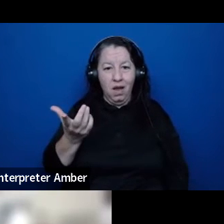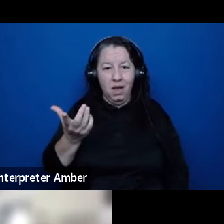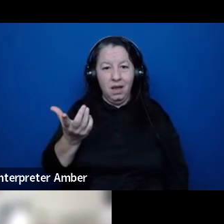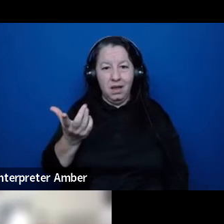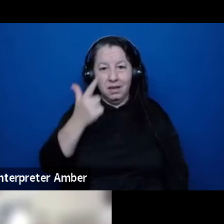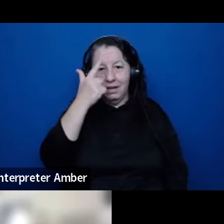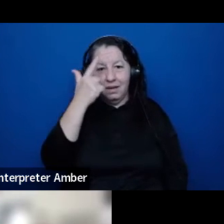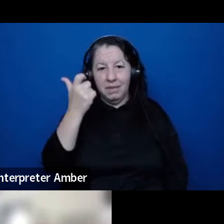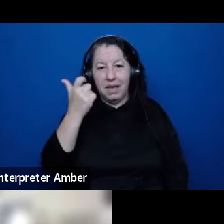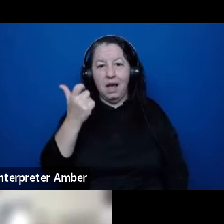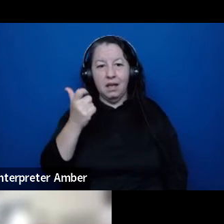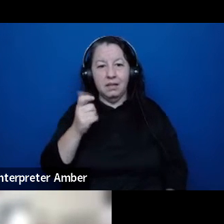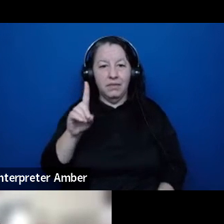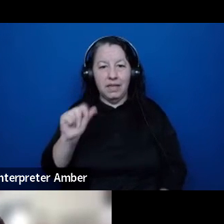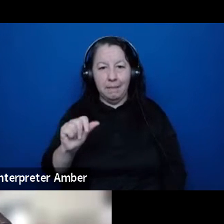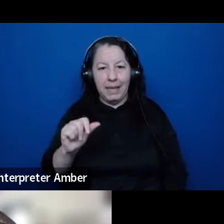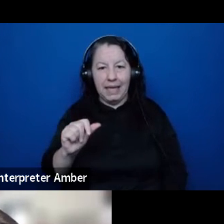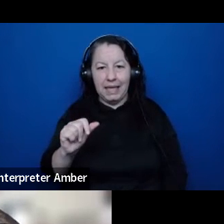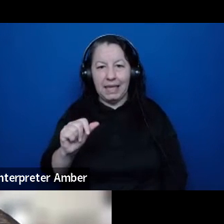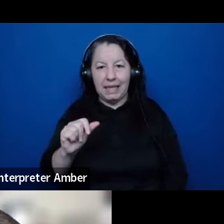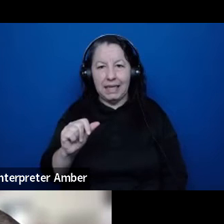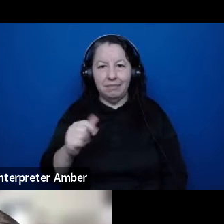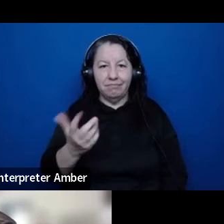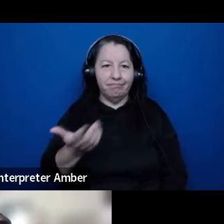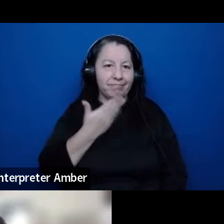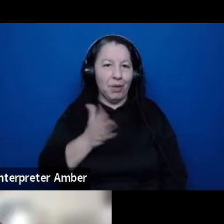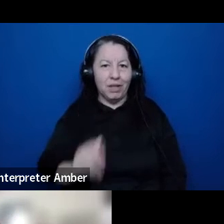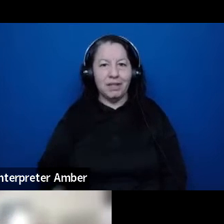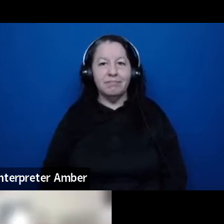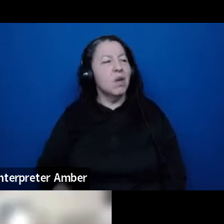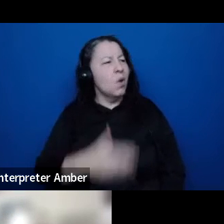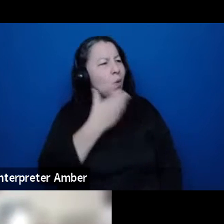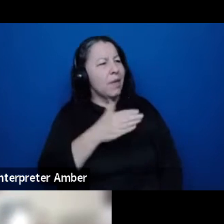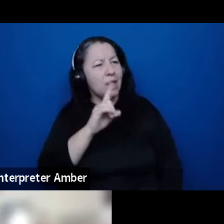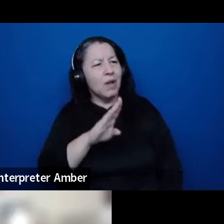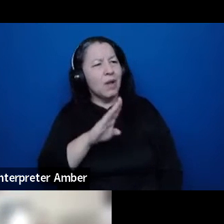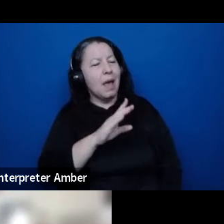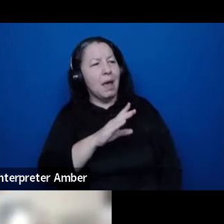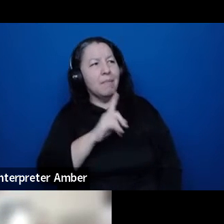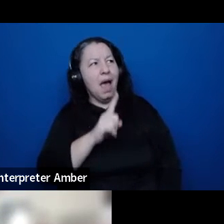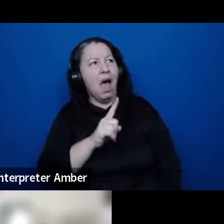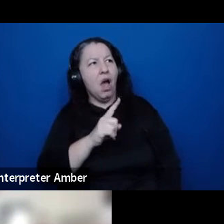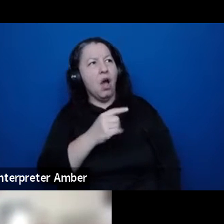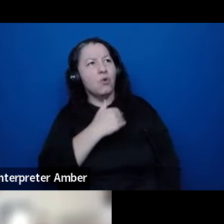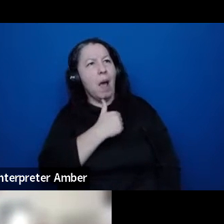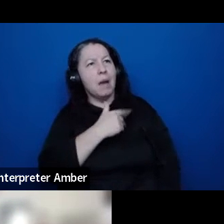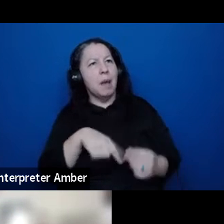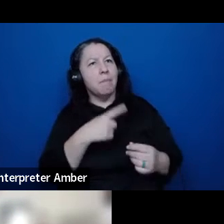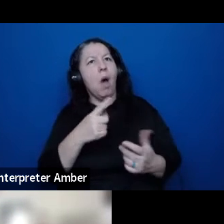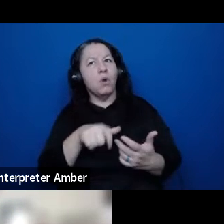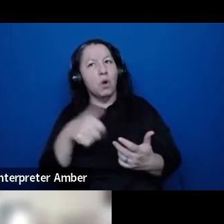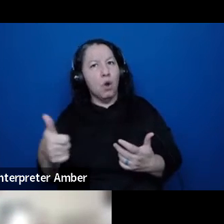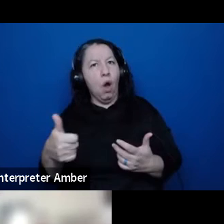because of a disability. Thank you. Thanks, Deb. That actually reminded me of an adjacent issue. Last year,